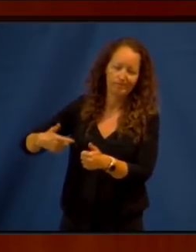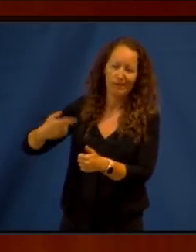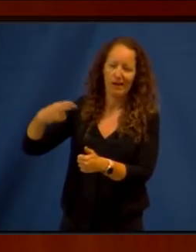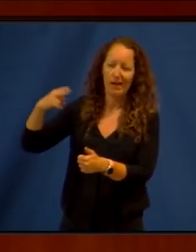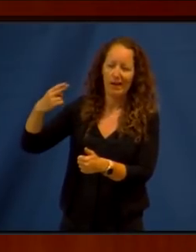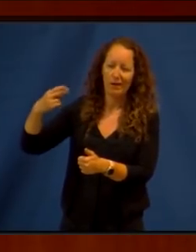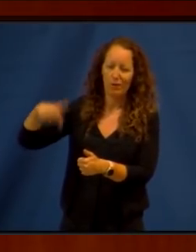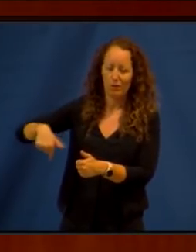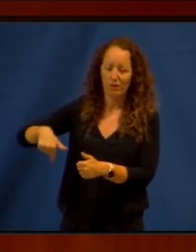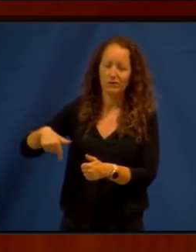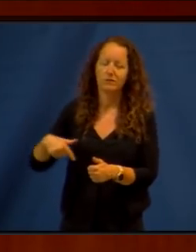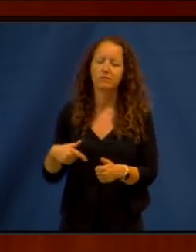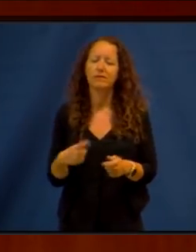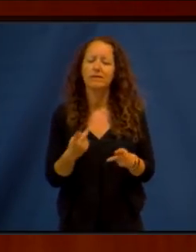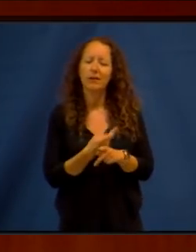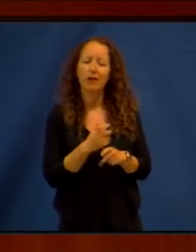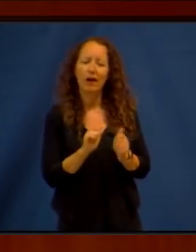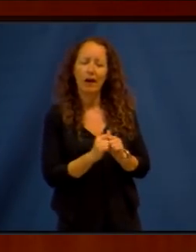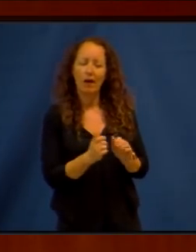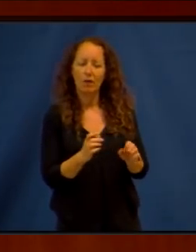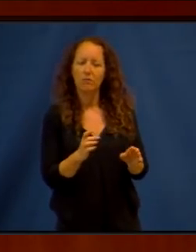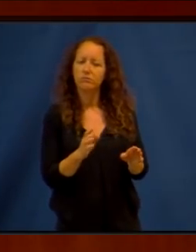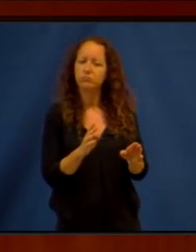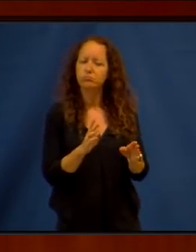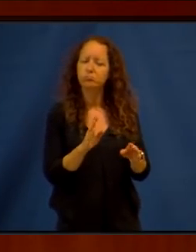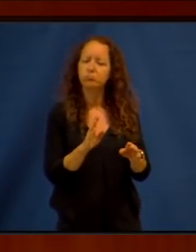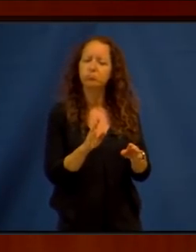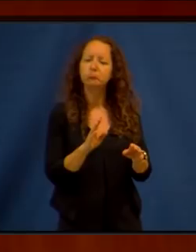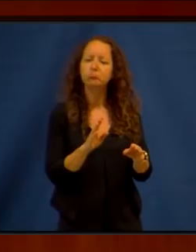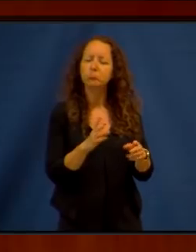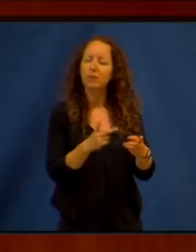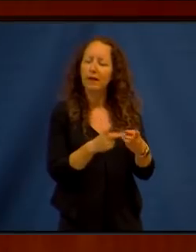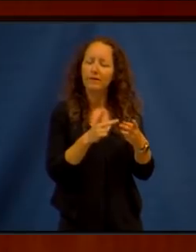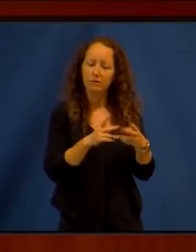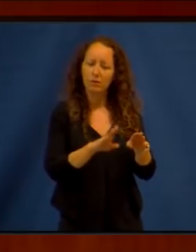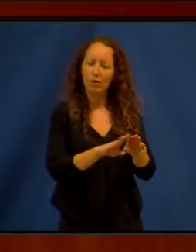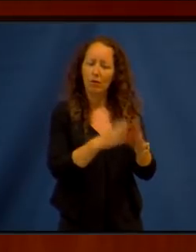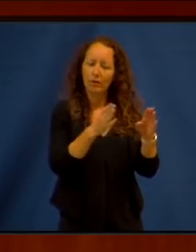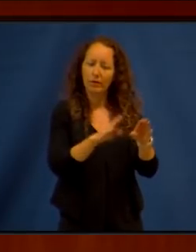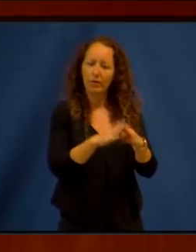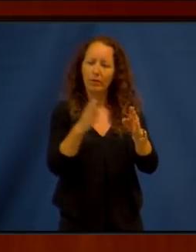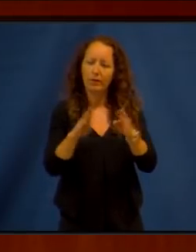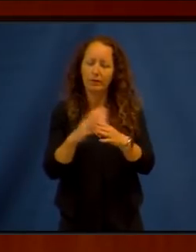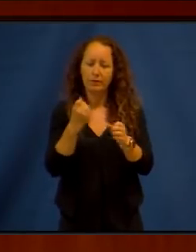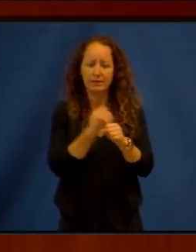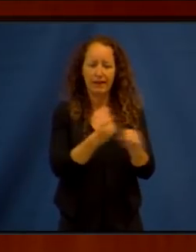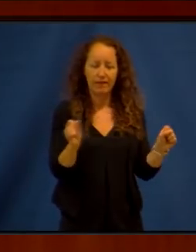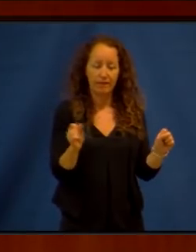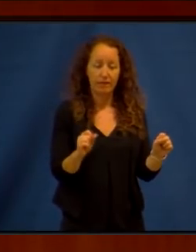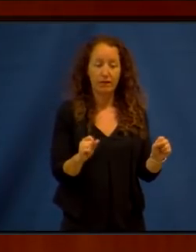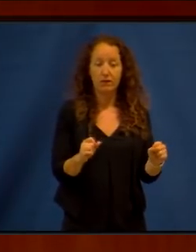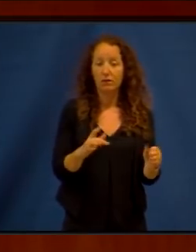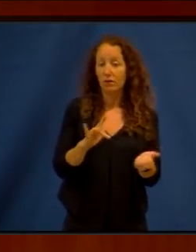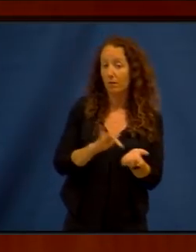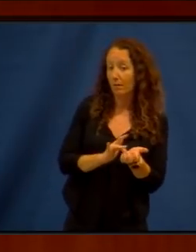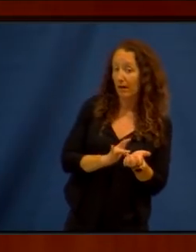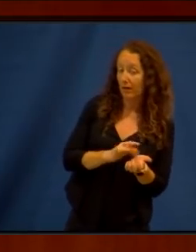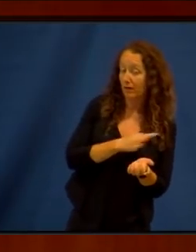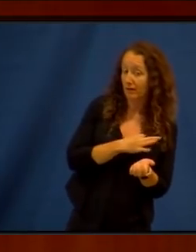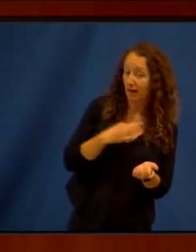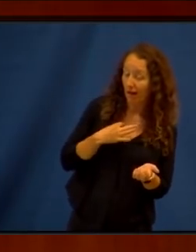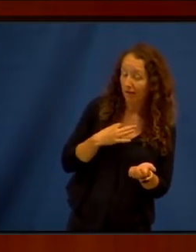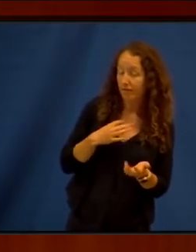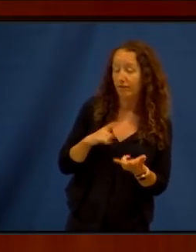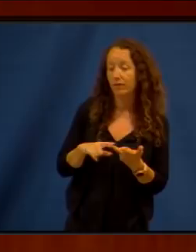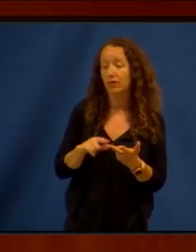our facilities in a safe manner. We have been working diligently with both of our medical staffs and our chiefs of staffs and chiefs of surgery